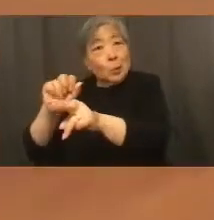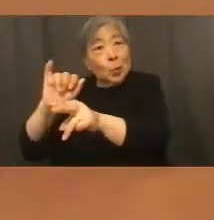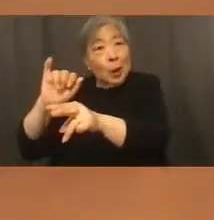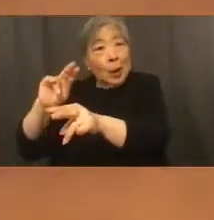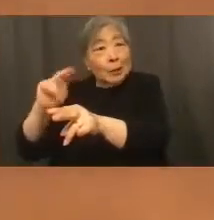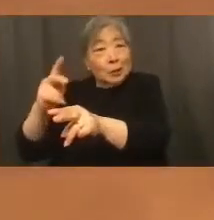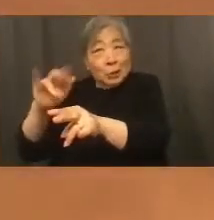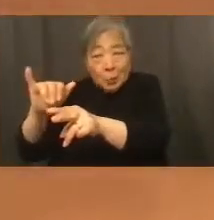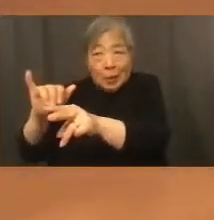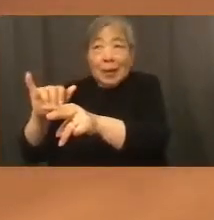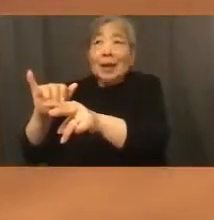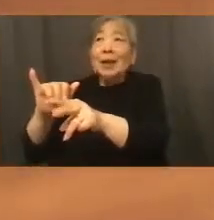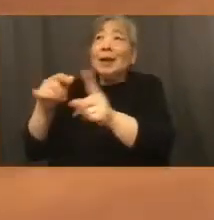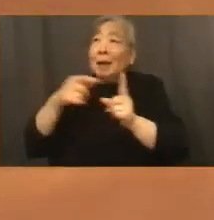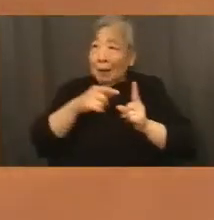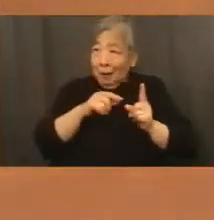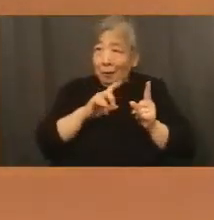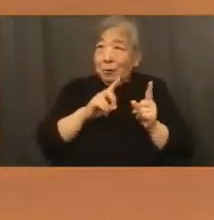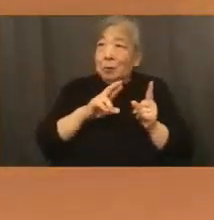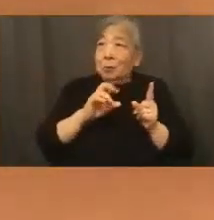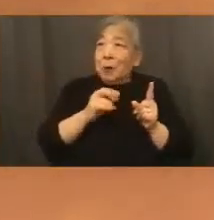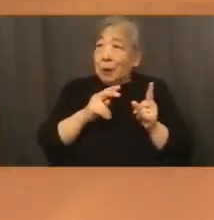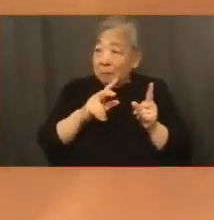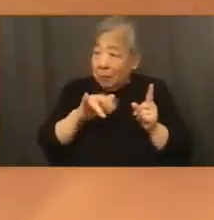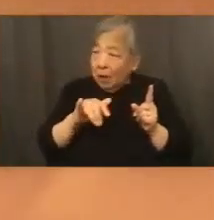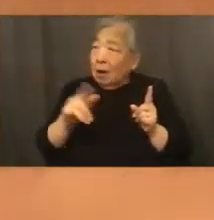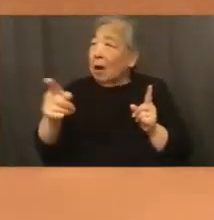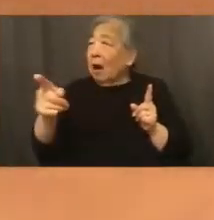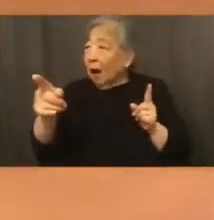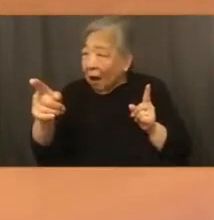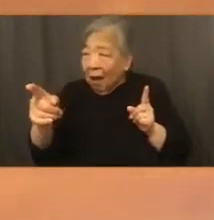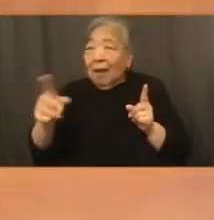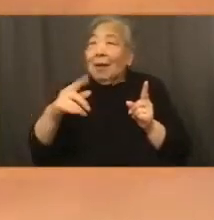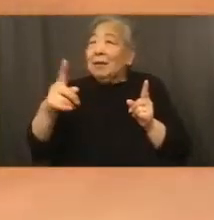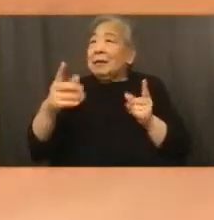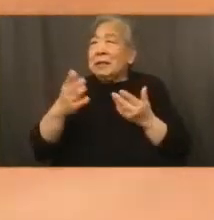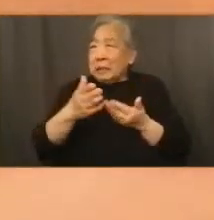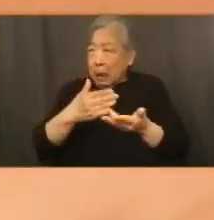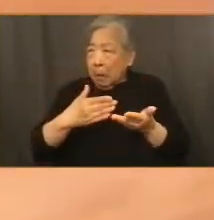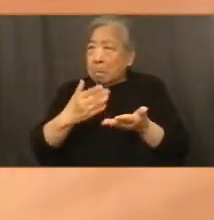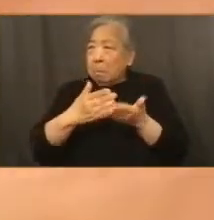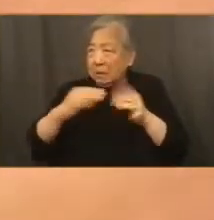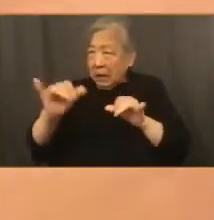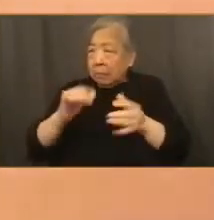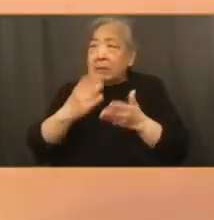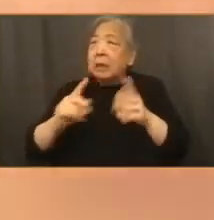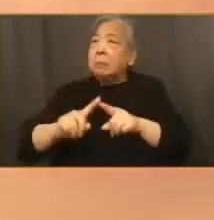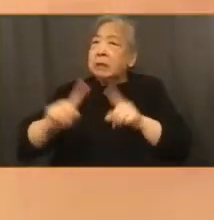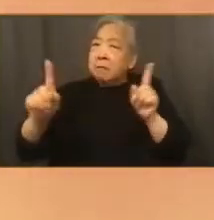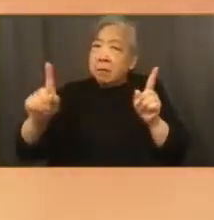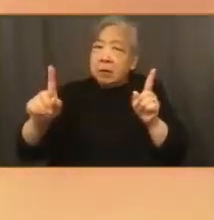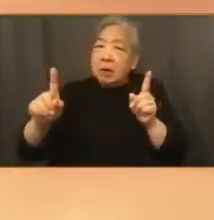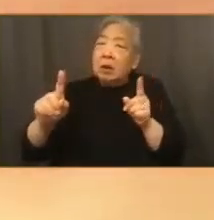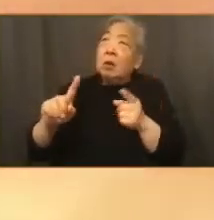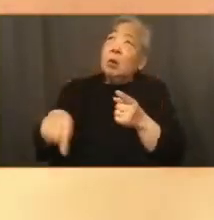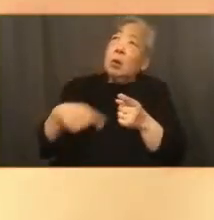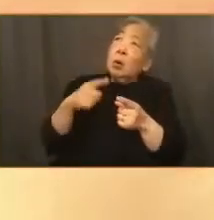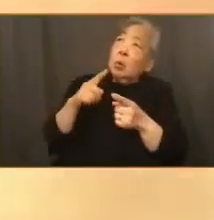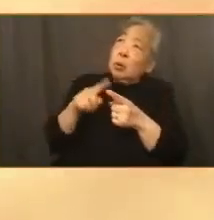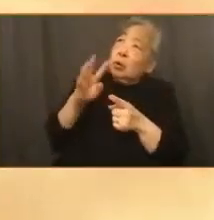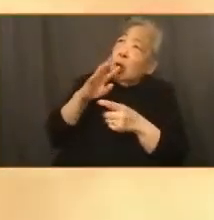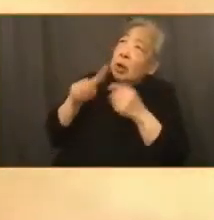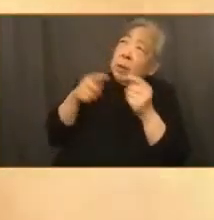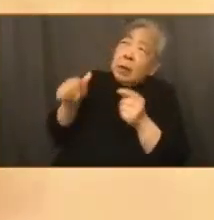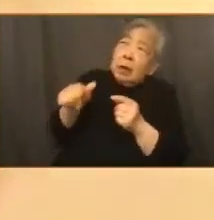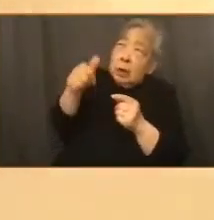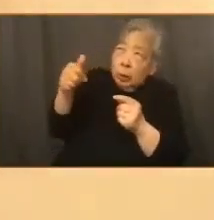lot of similarities when you're designing and operating a vehicle on another planet, especially to fly.